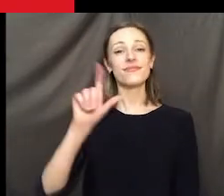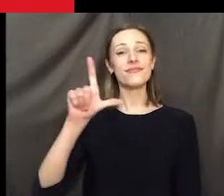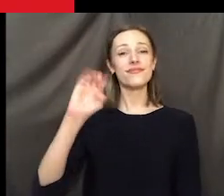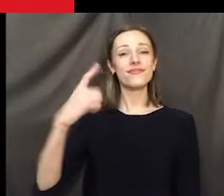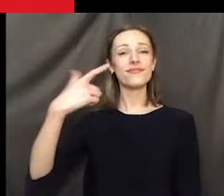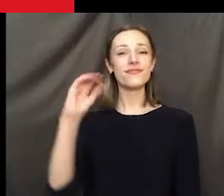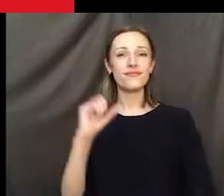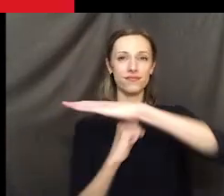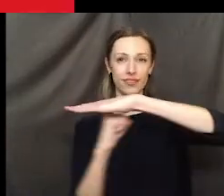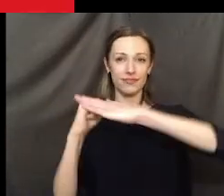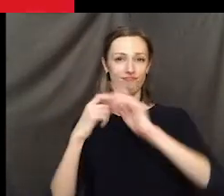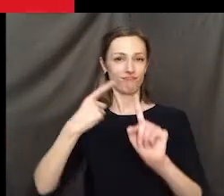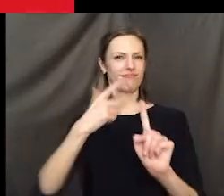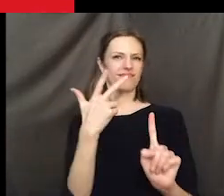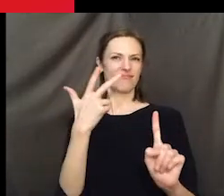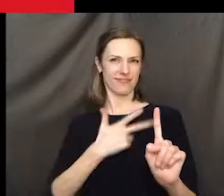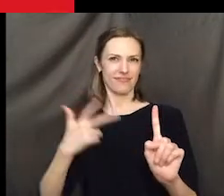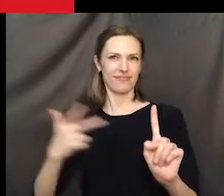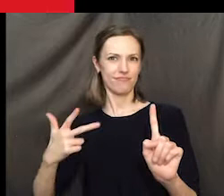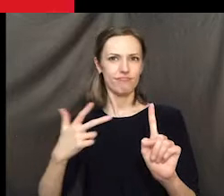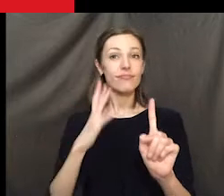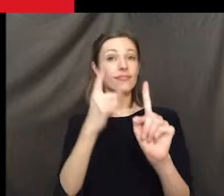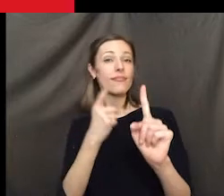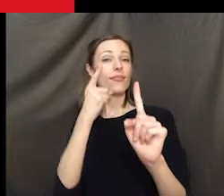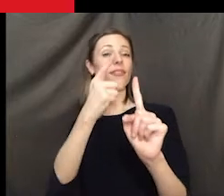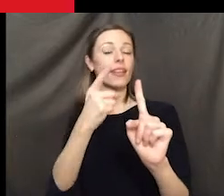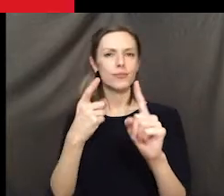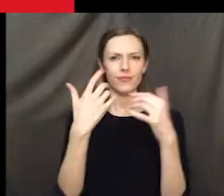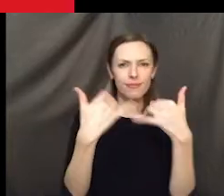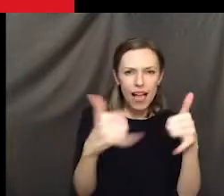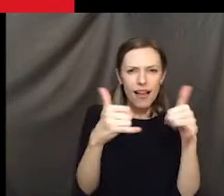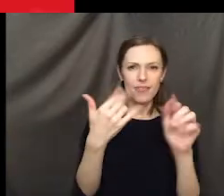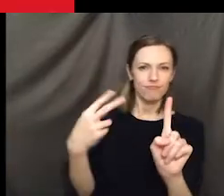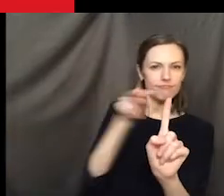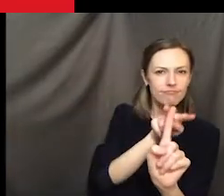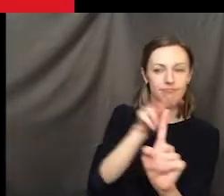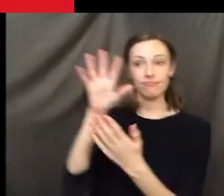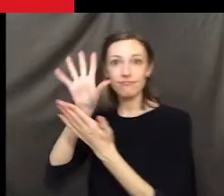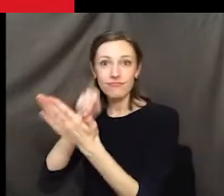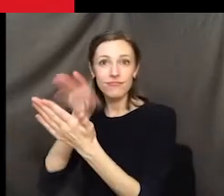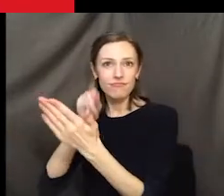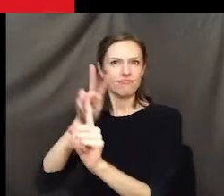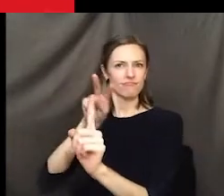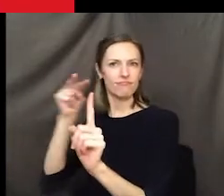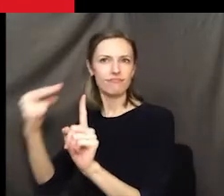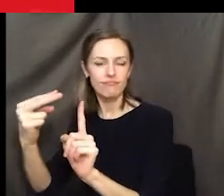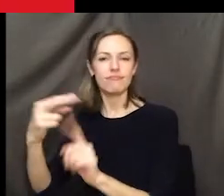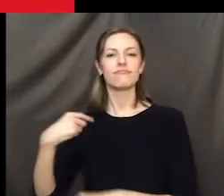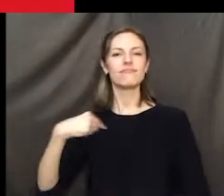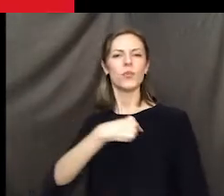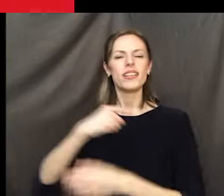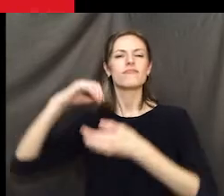The LEGO Foundation is a Danish foundation that aims to redefine play and reimagine learning. We work with partners across the globe to